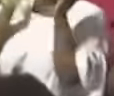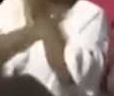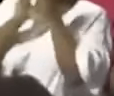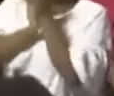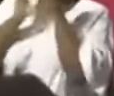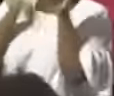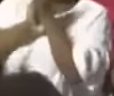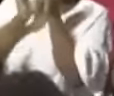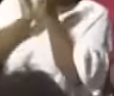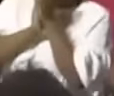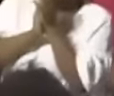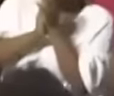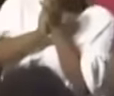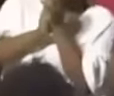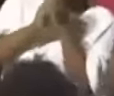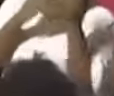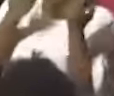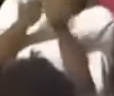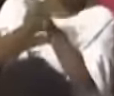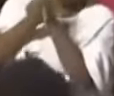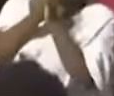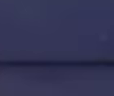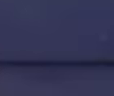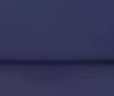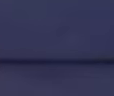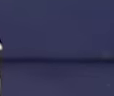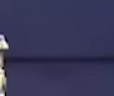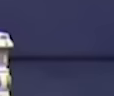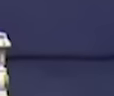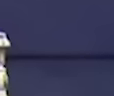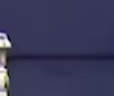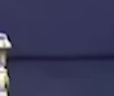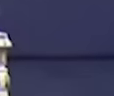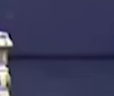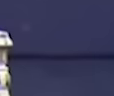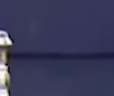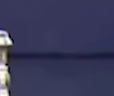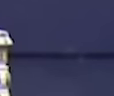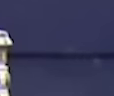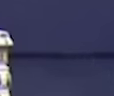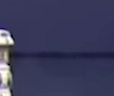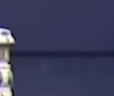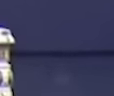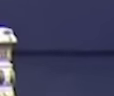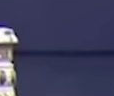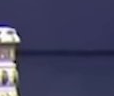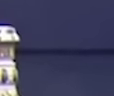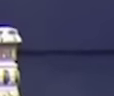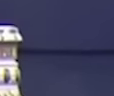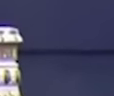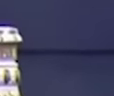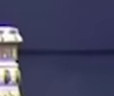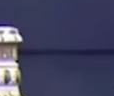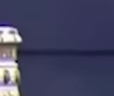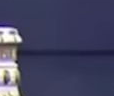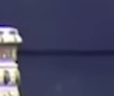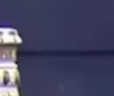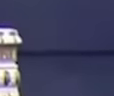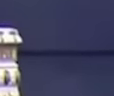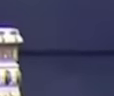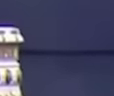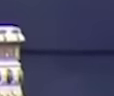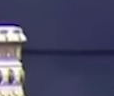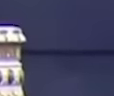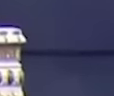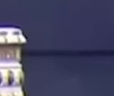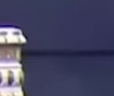I want us to take a few minutes to pray before I begin to teach. But